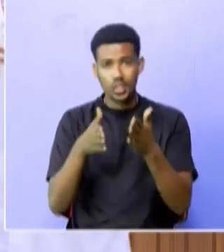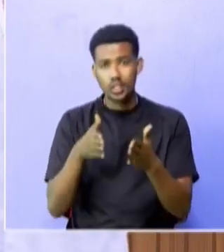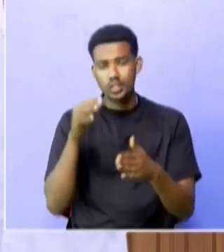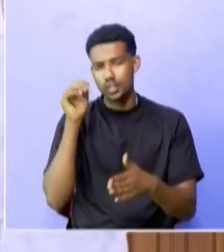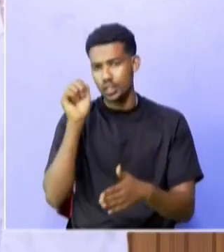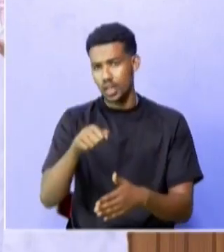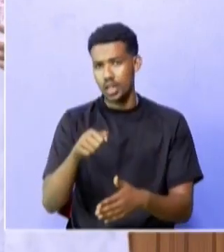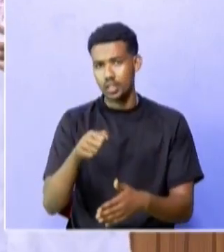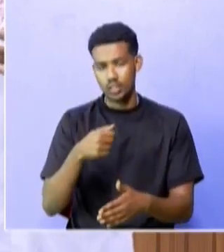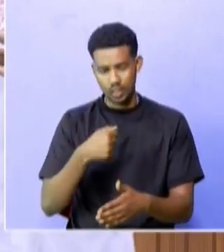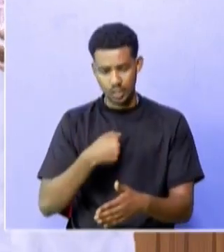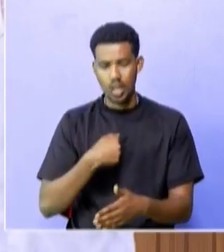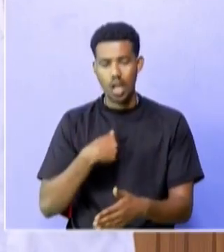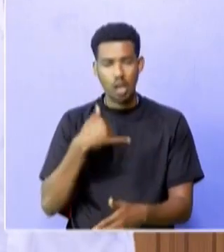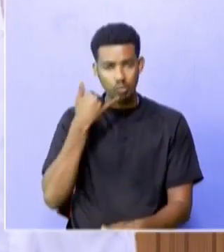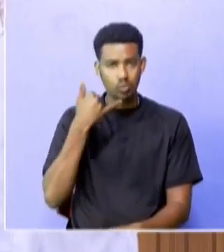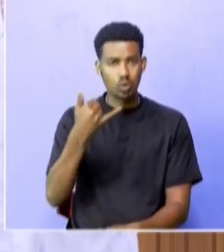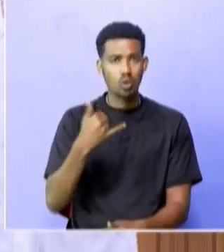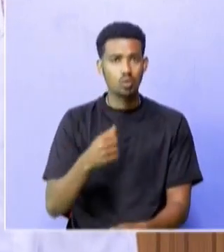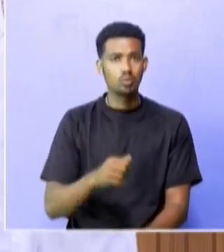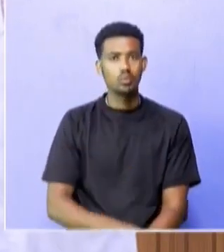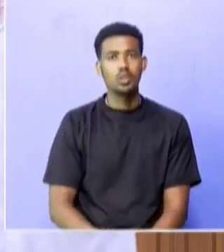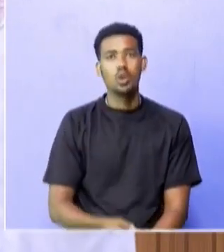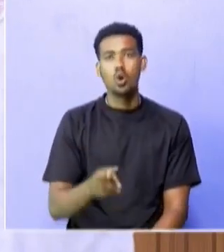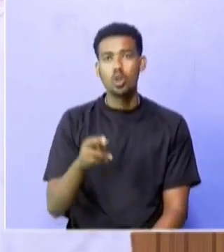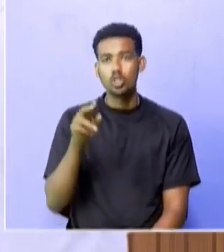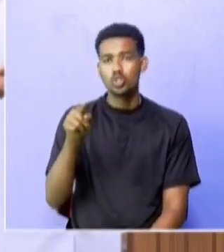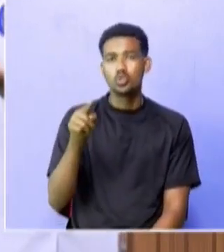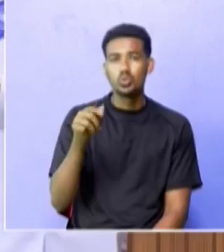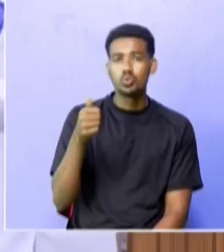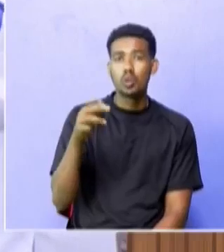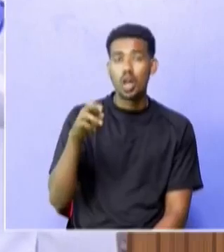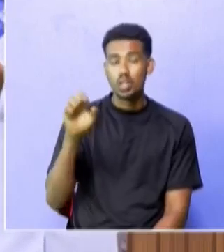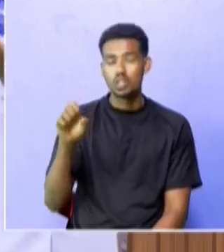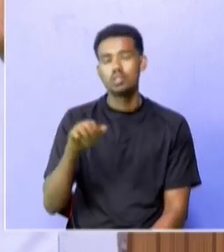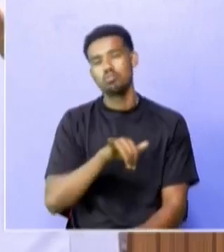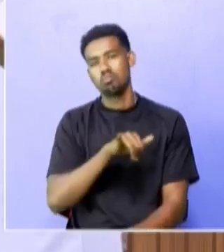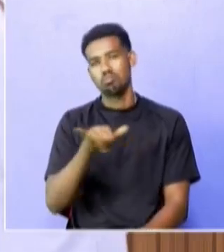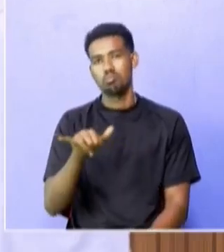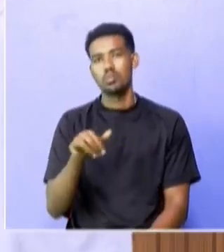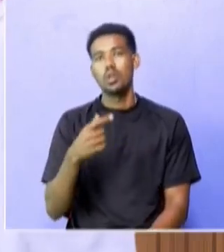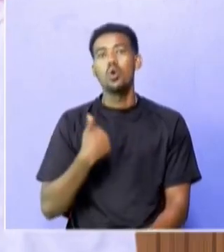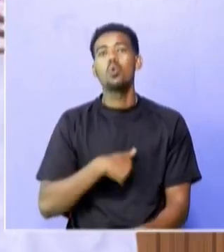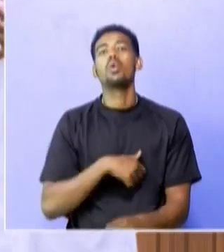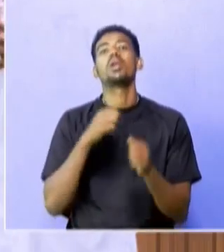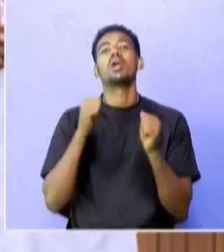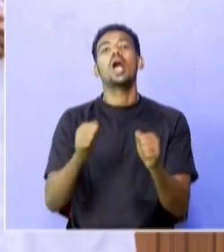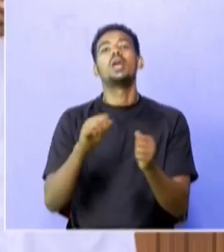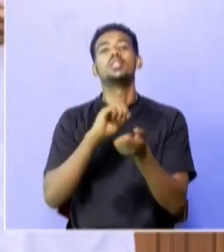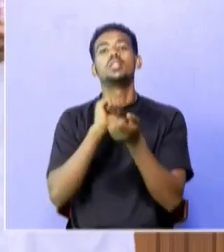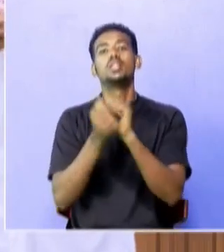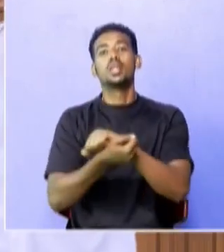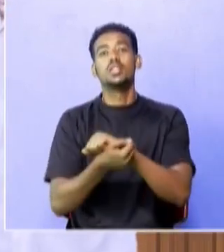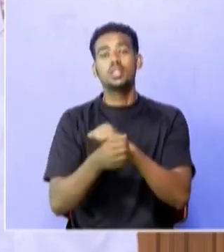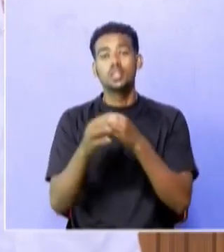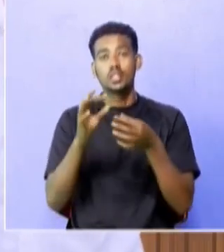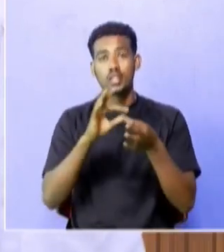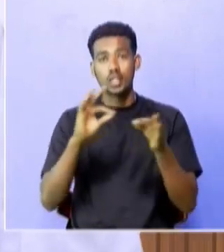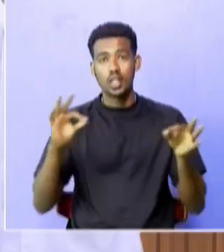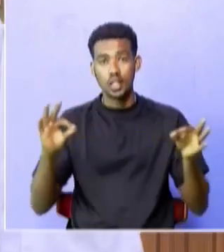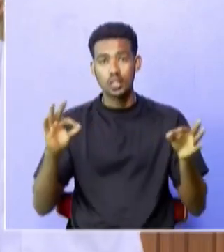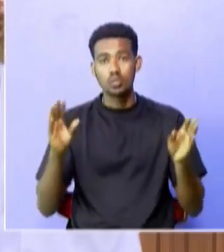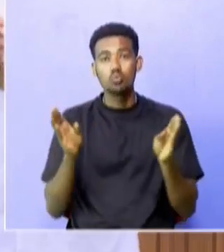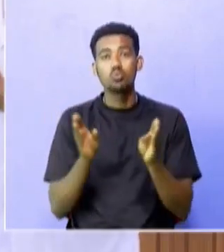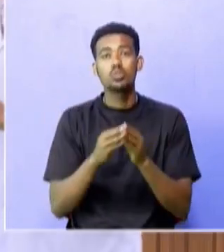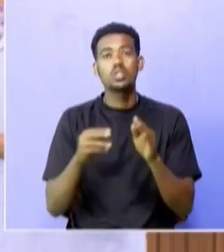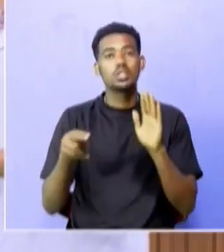Yes, maybe I am. Yes, you are also. So we can change even the sentences